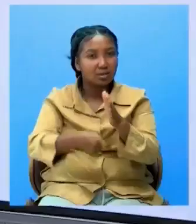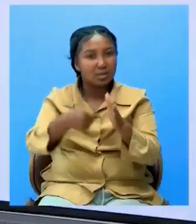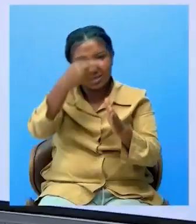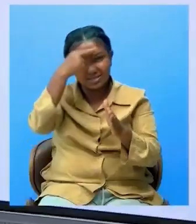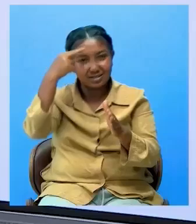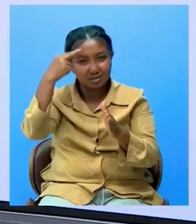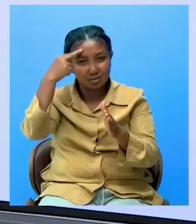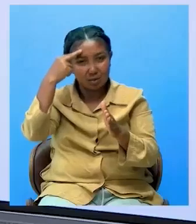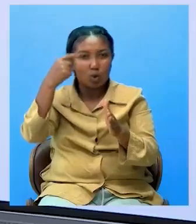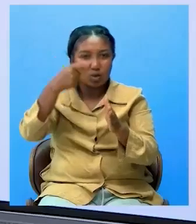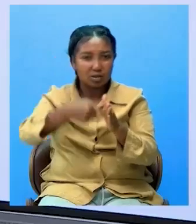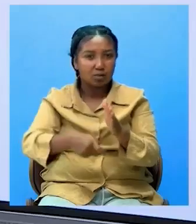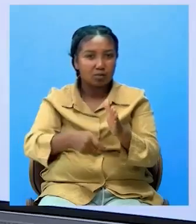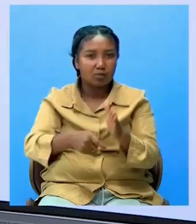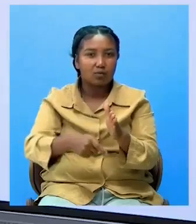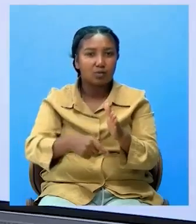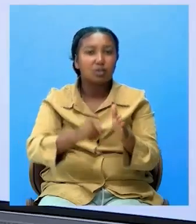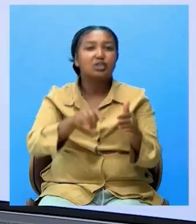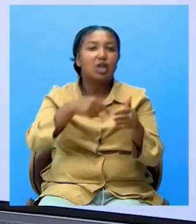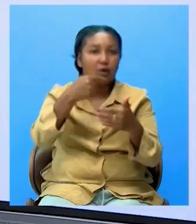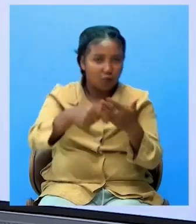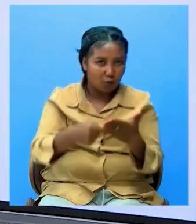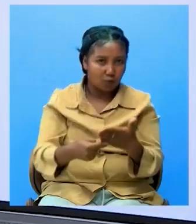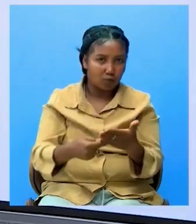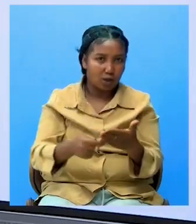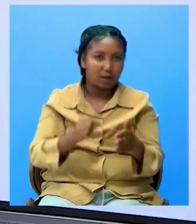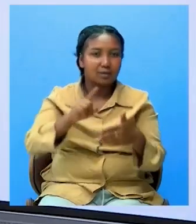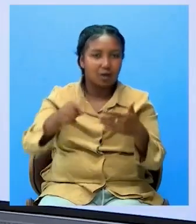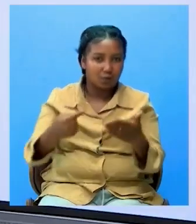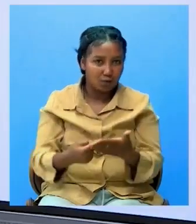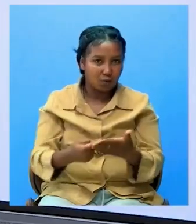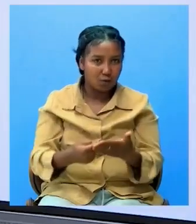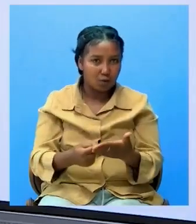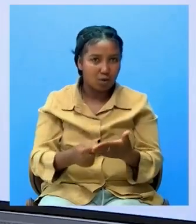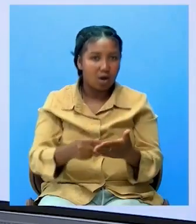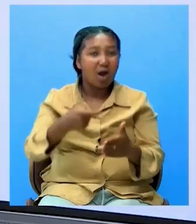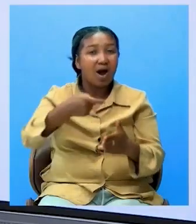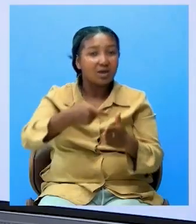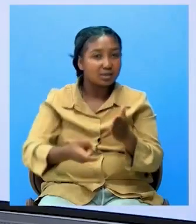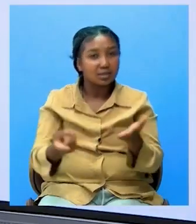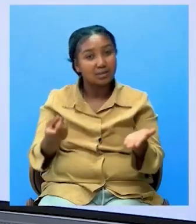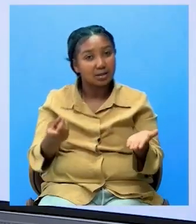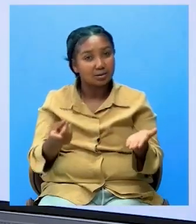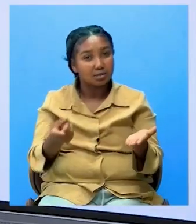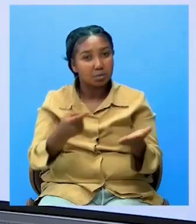especially a result of clauses, just like therefore, as a result,